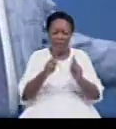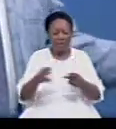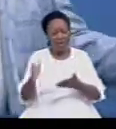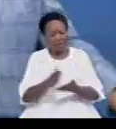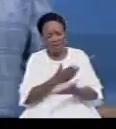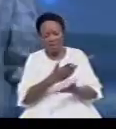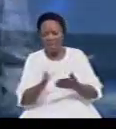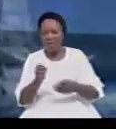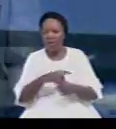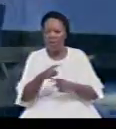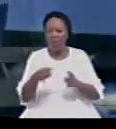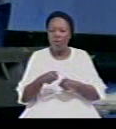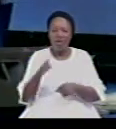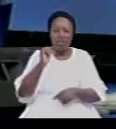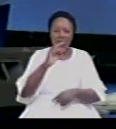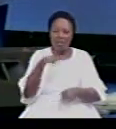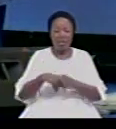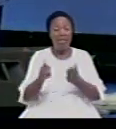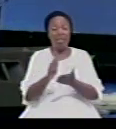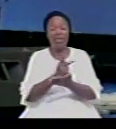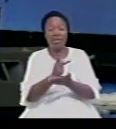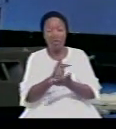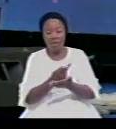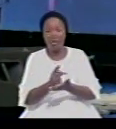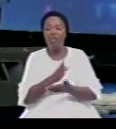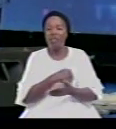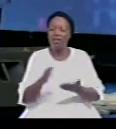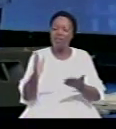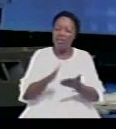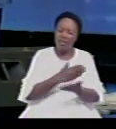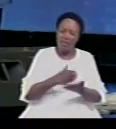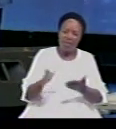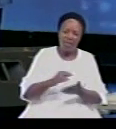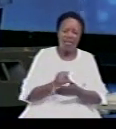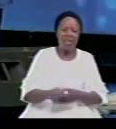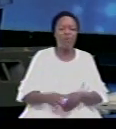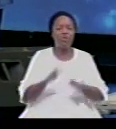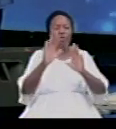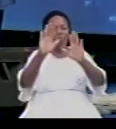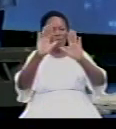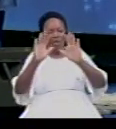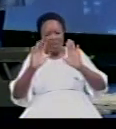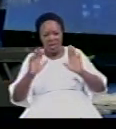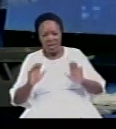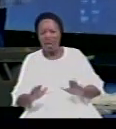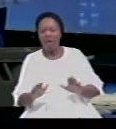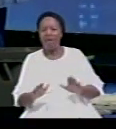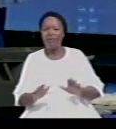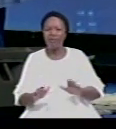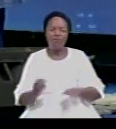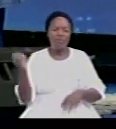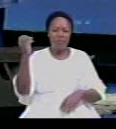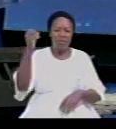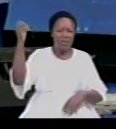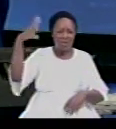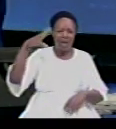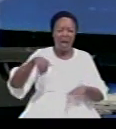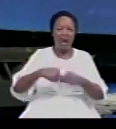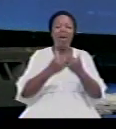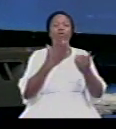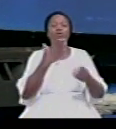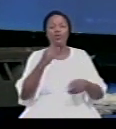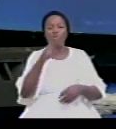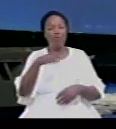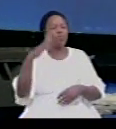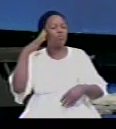she is now in the kitchen, she's singing Amazing Grace, how sweet the sound.